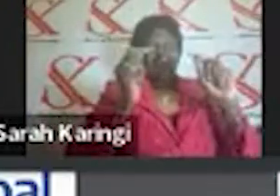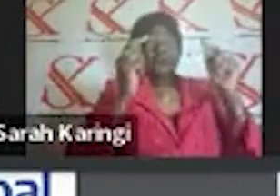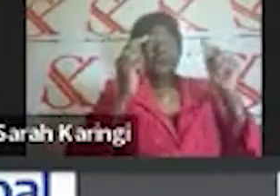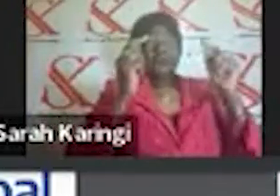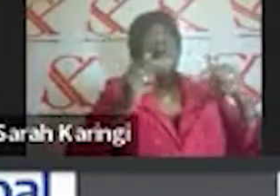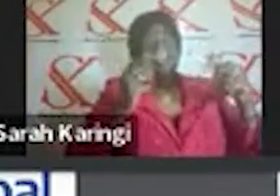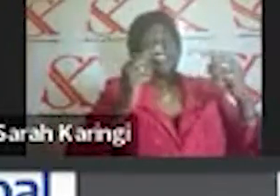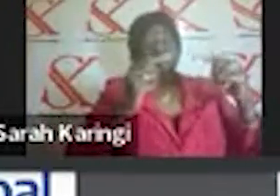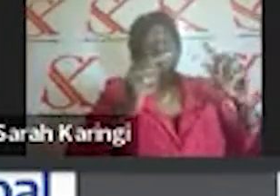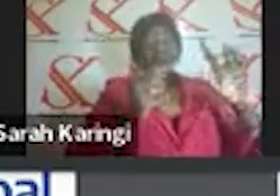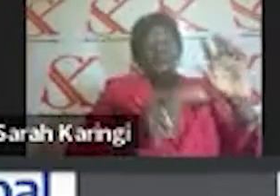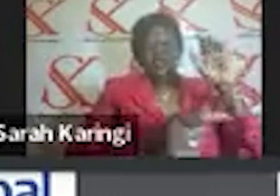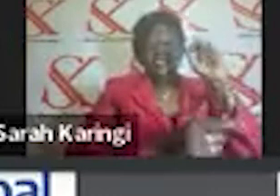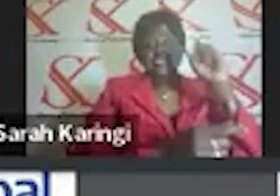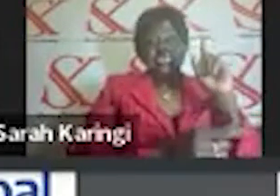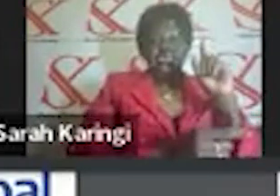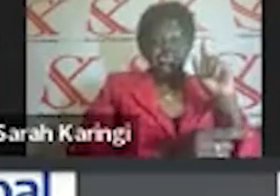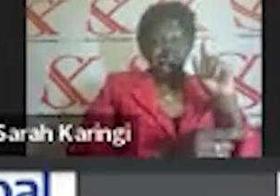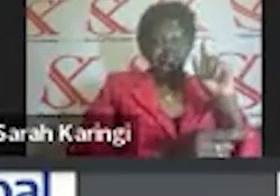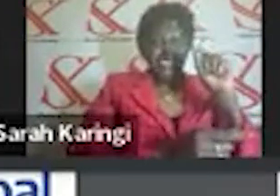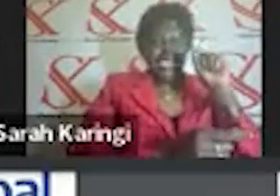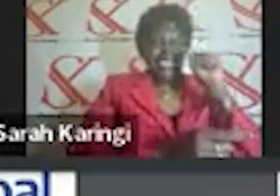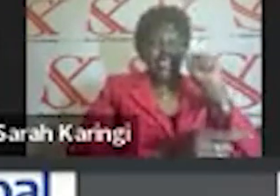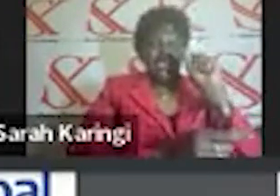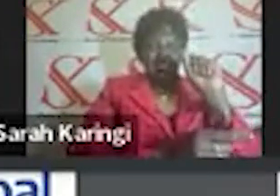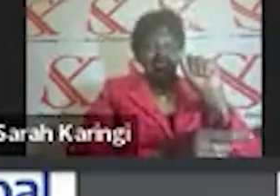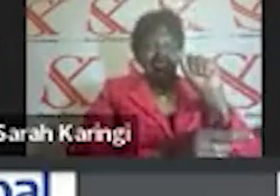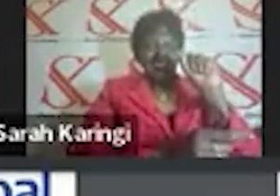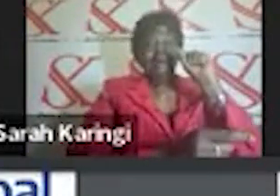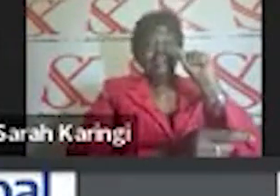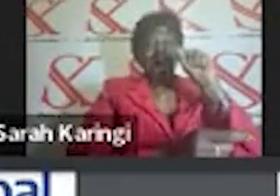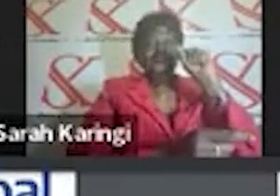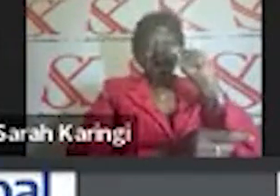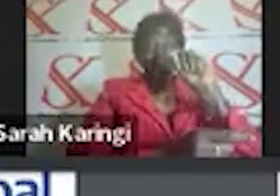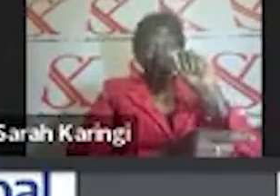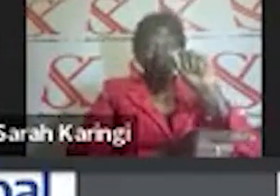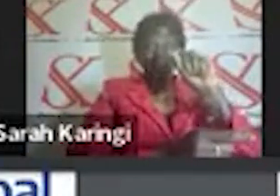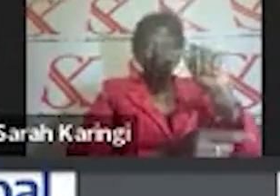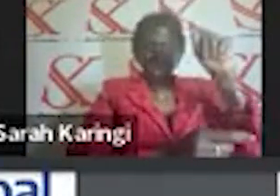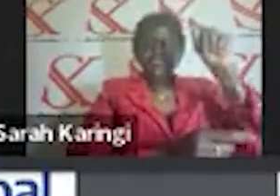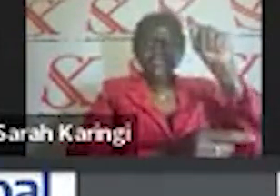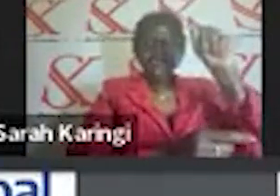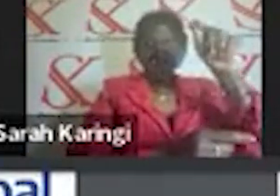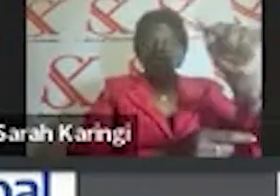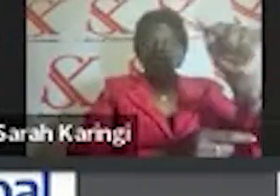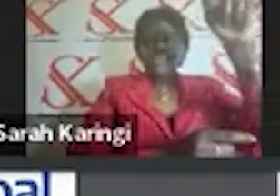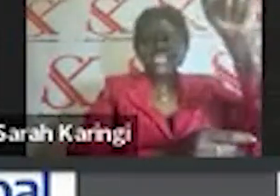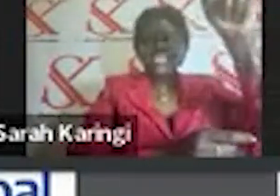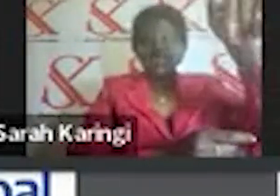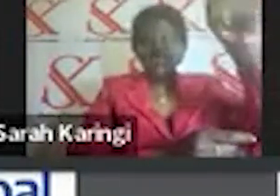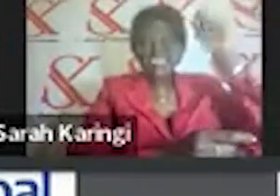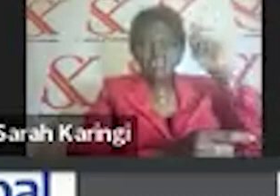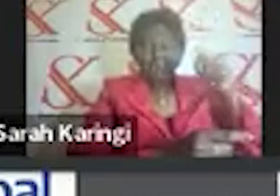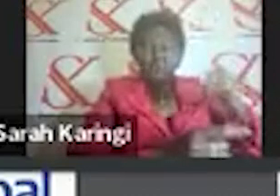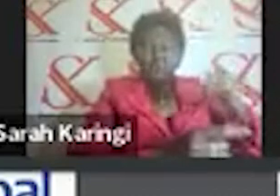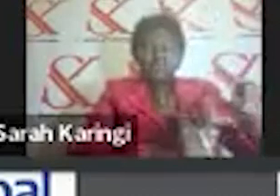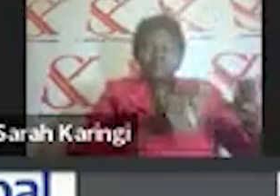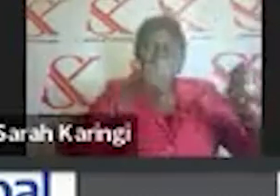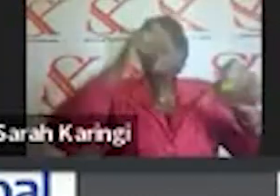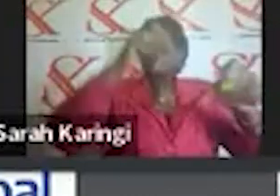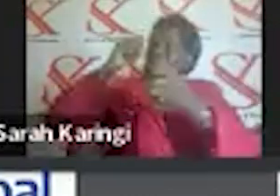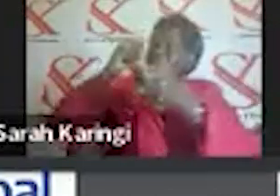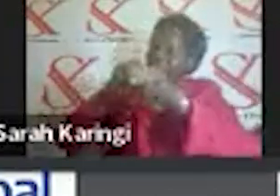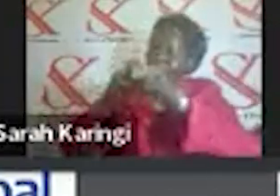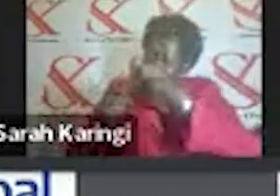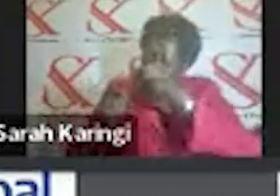We have to focus on our talents, and our talents are our natural gifts. You have a gift. Everybody,